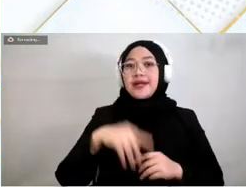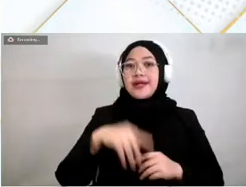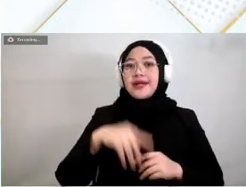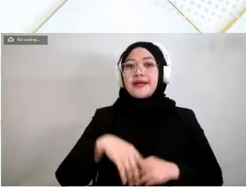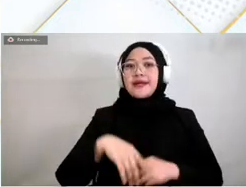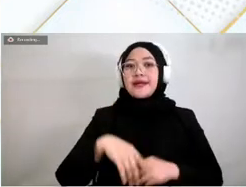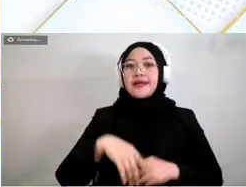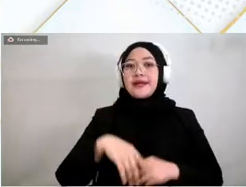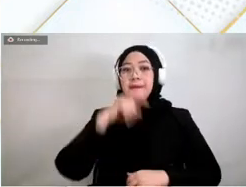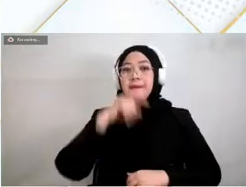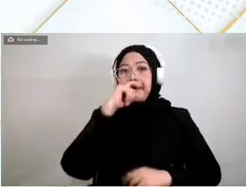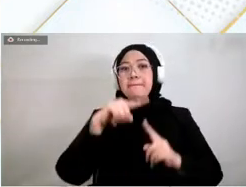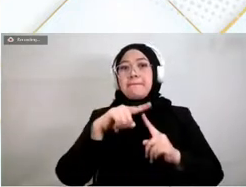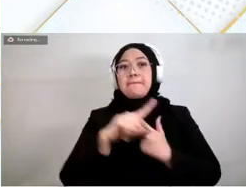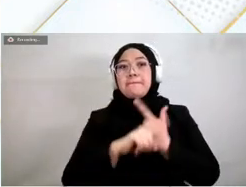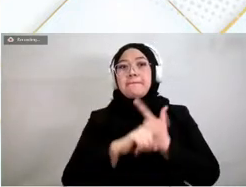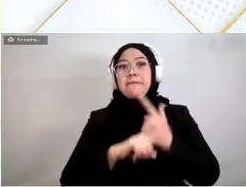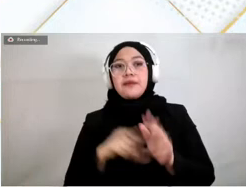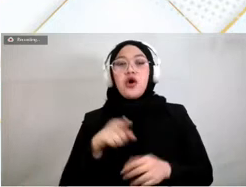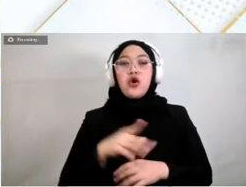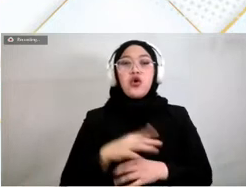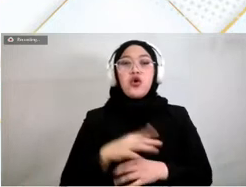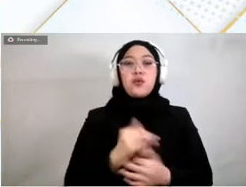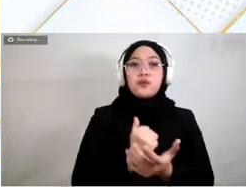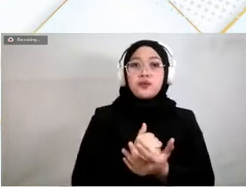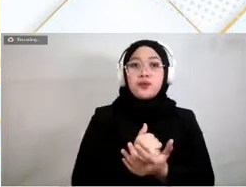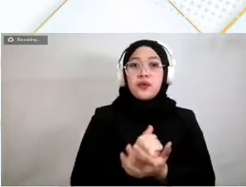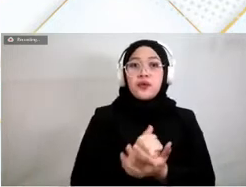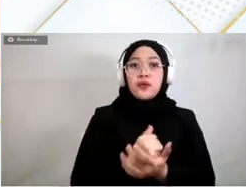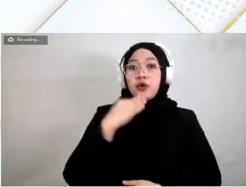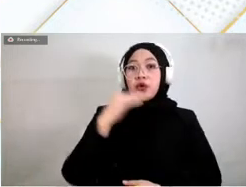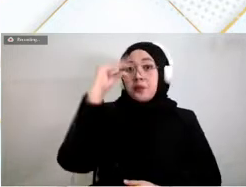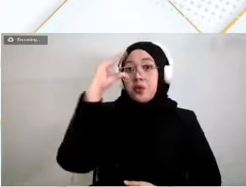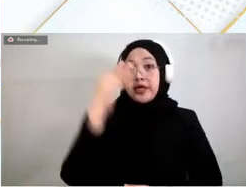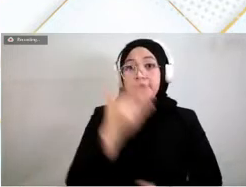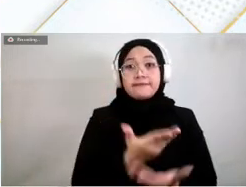Let me just try to move my audio. Hello. Morning, everyone.